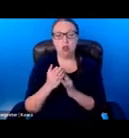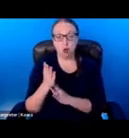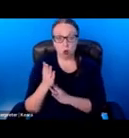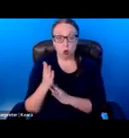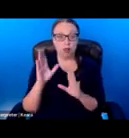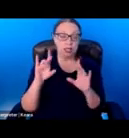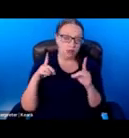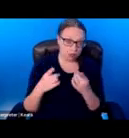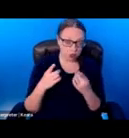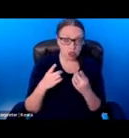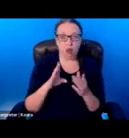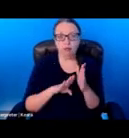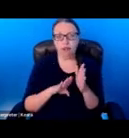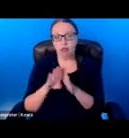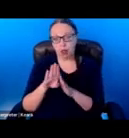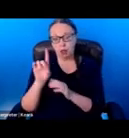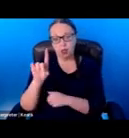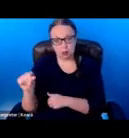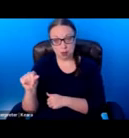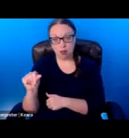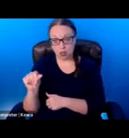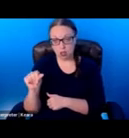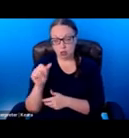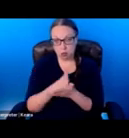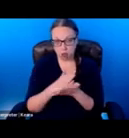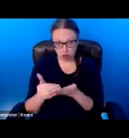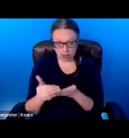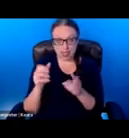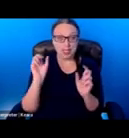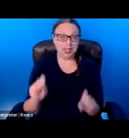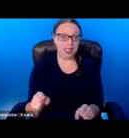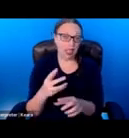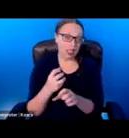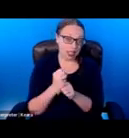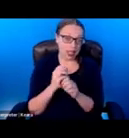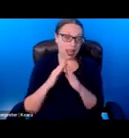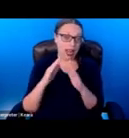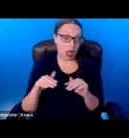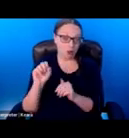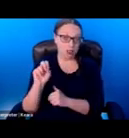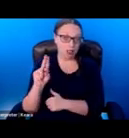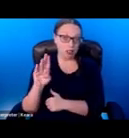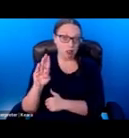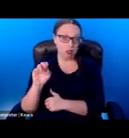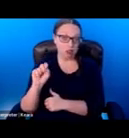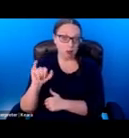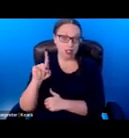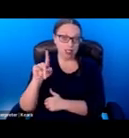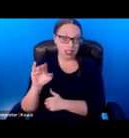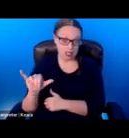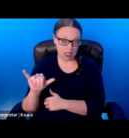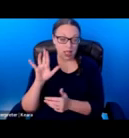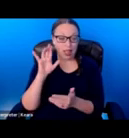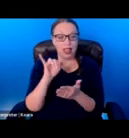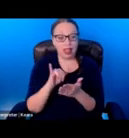Developmental Disabilities budget, is eligible to receive a housing subsidy. It is a combination of the Department of Human Services and Department of